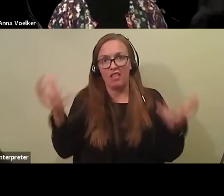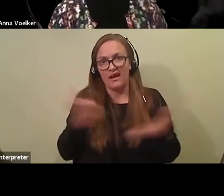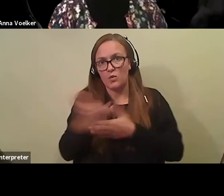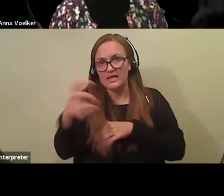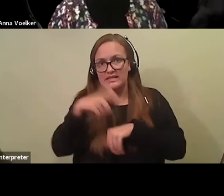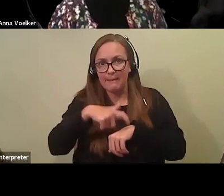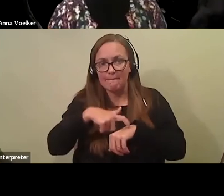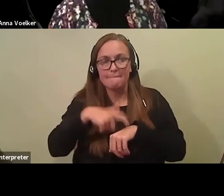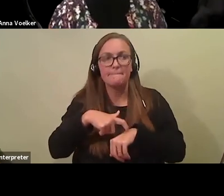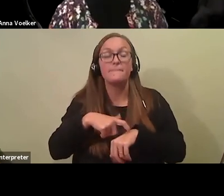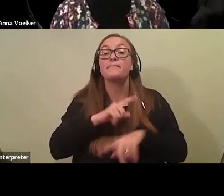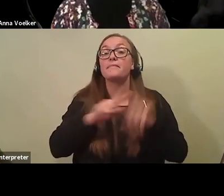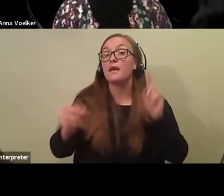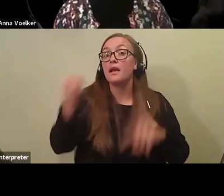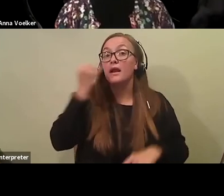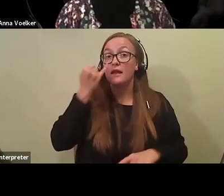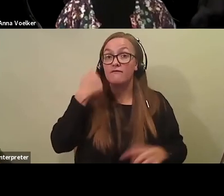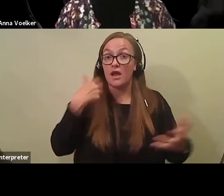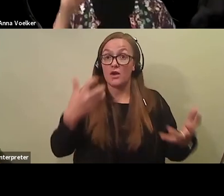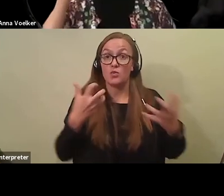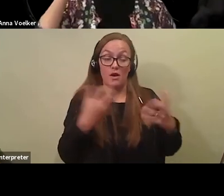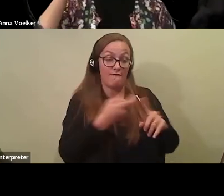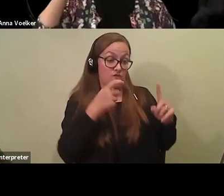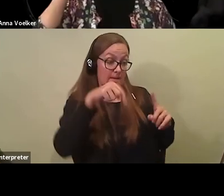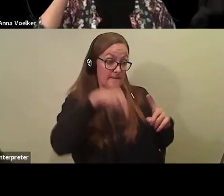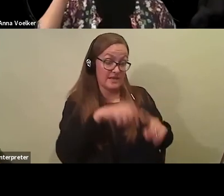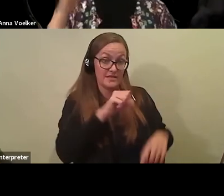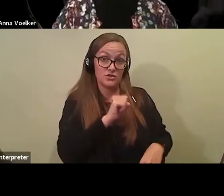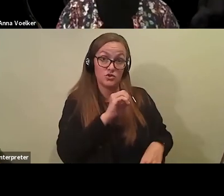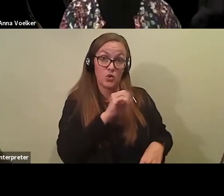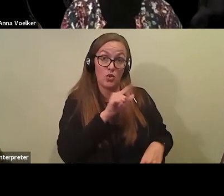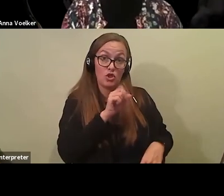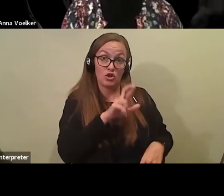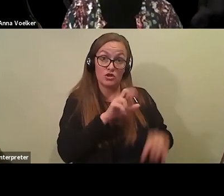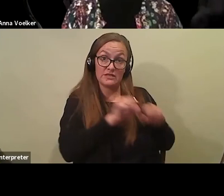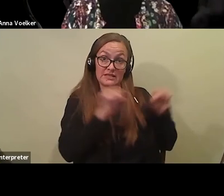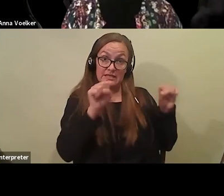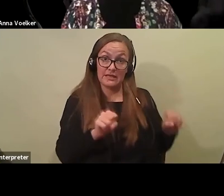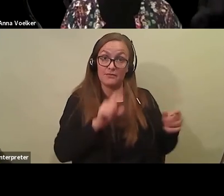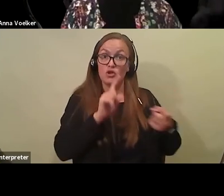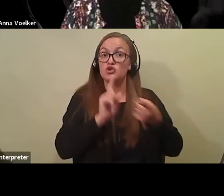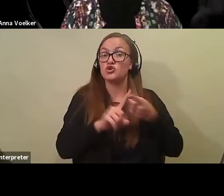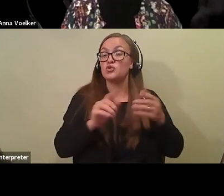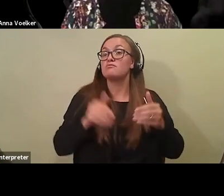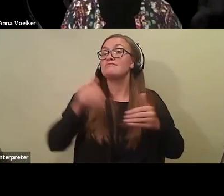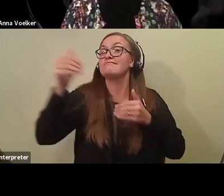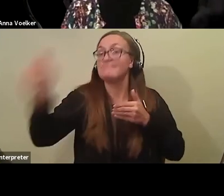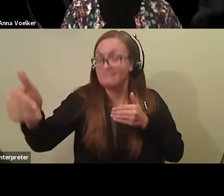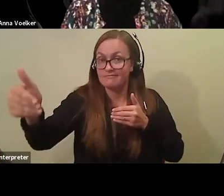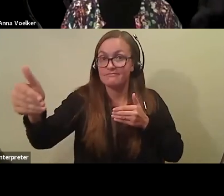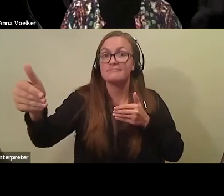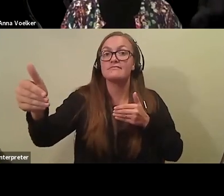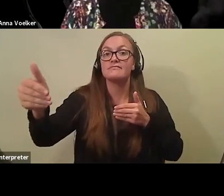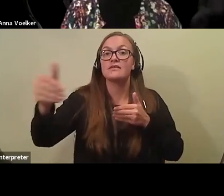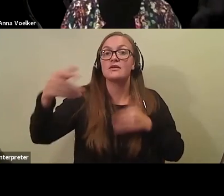go from the solar system to the sun's nearest neighbor among the stars, Proxima Centauri, it's called. It's